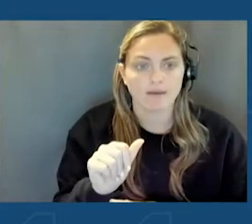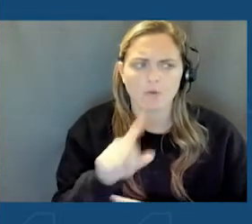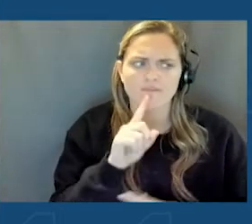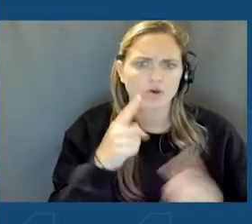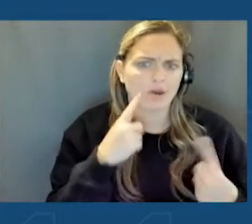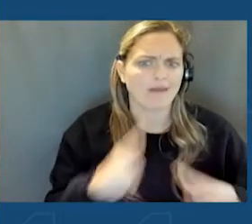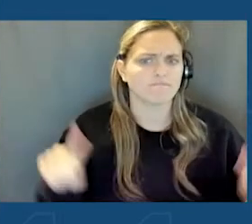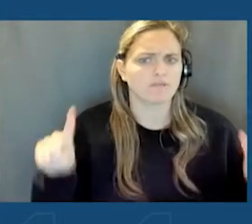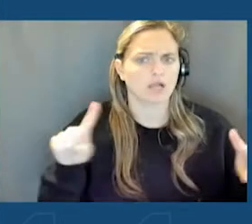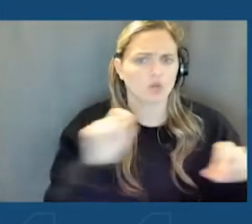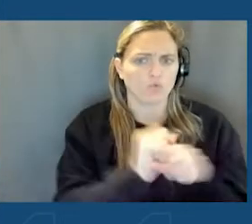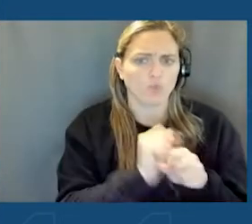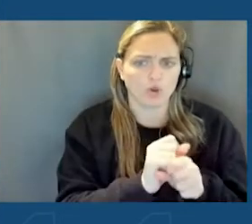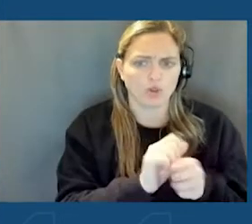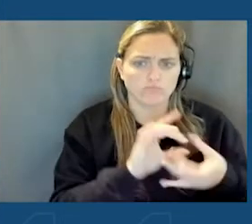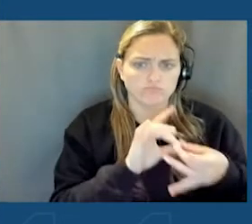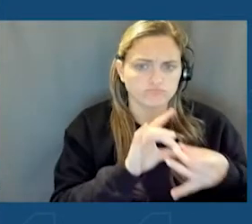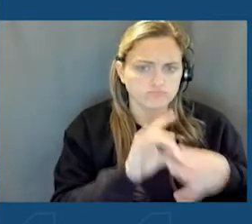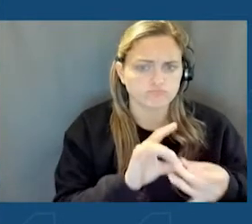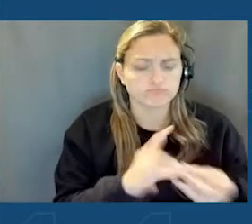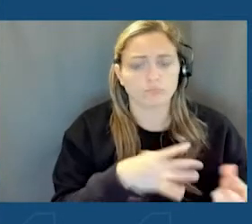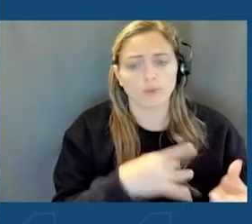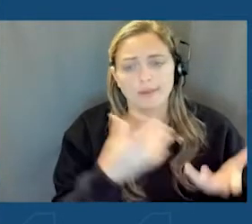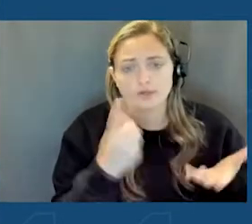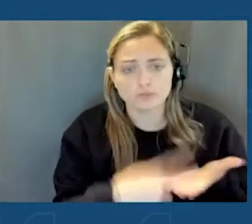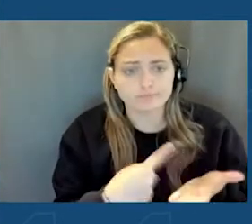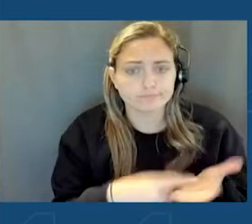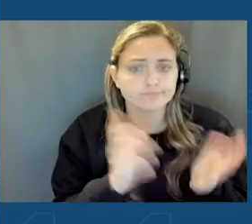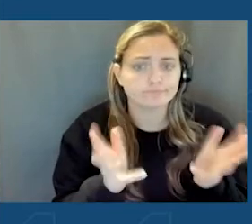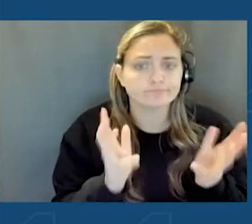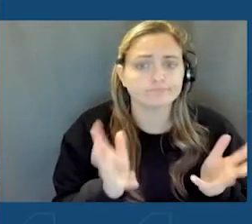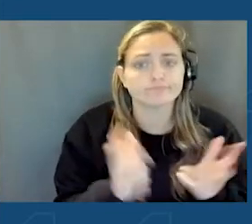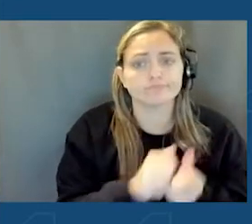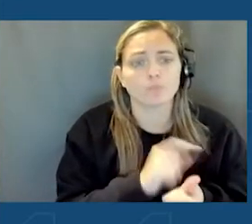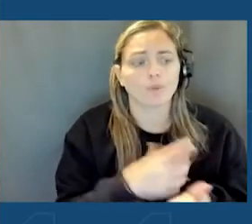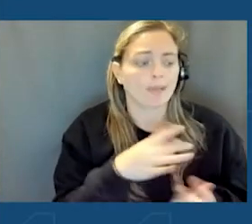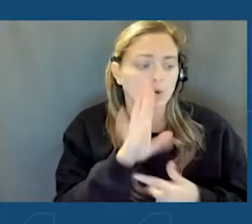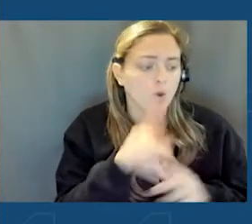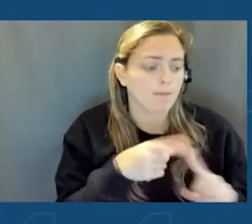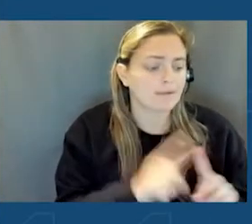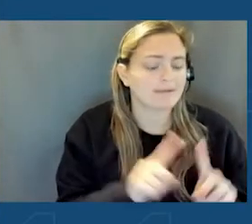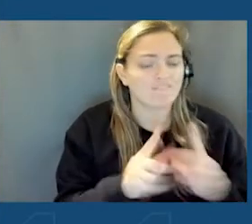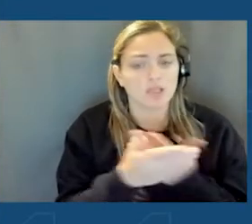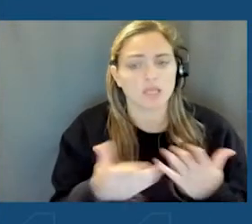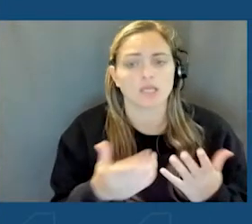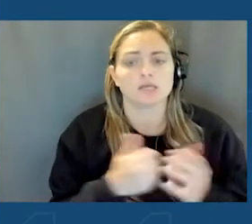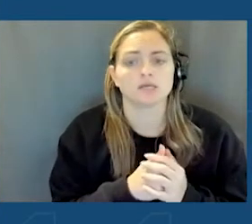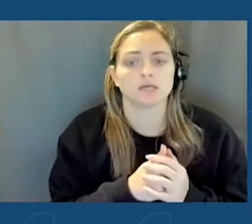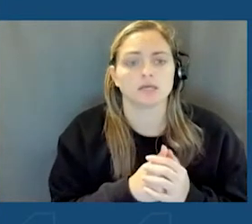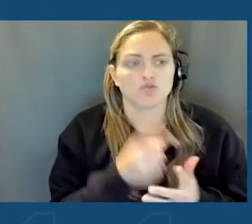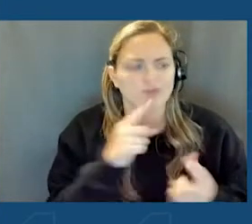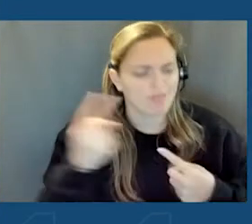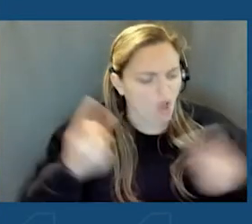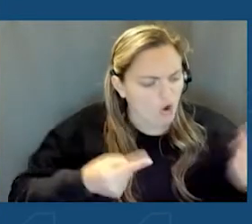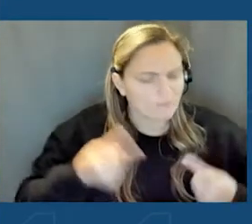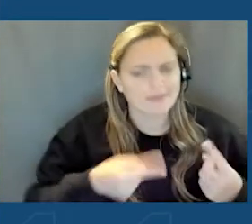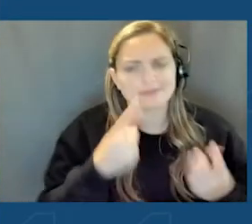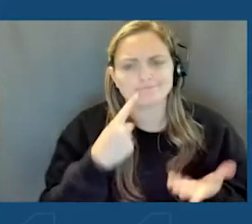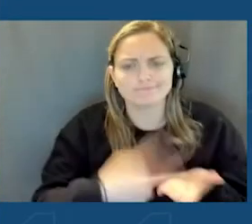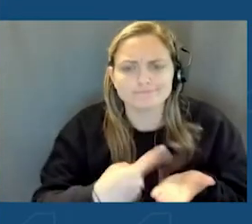working relationship. We like to talk. We like to just talk about different things and have real arguments and